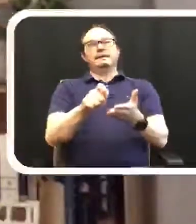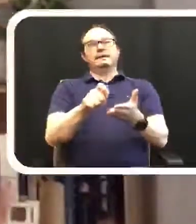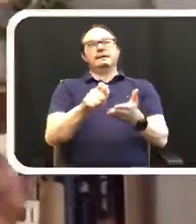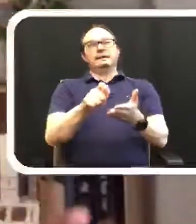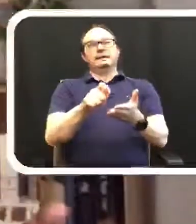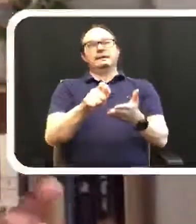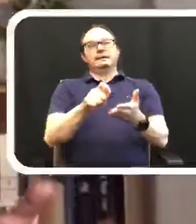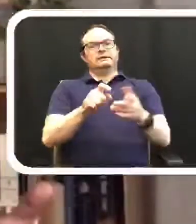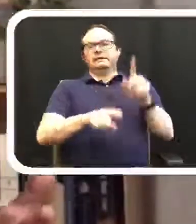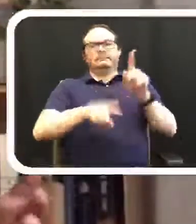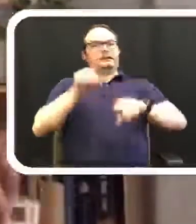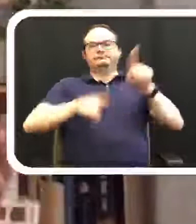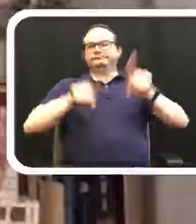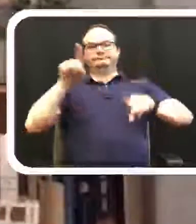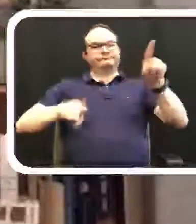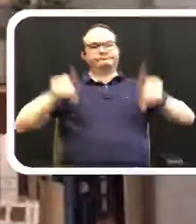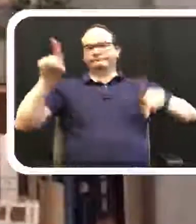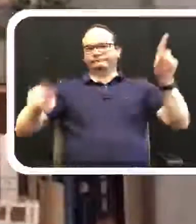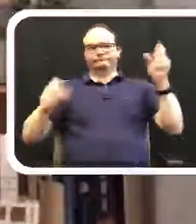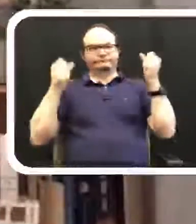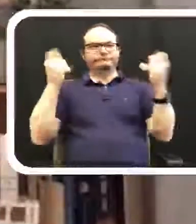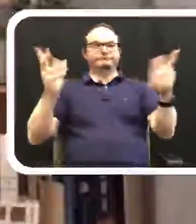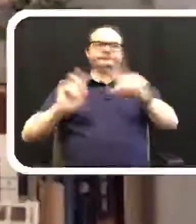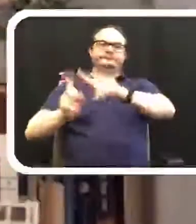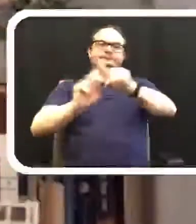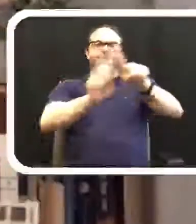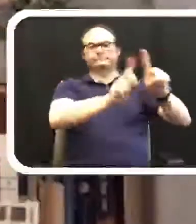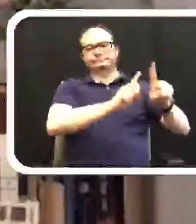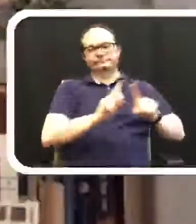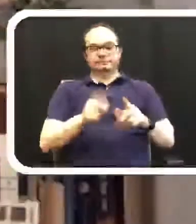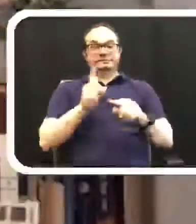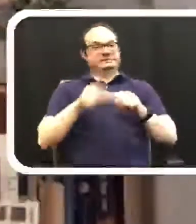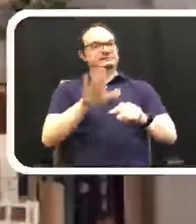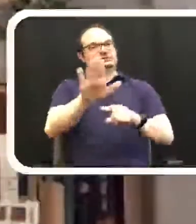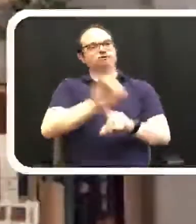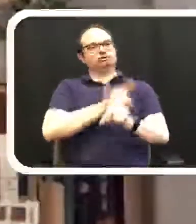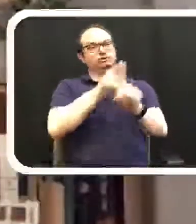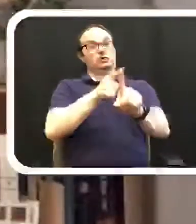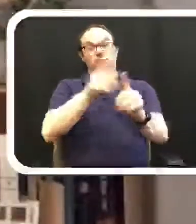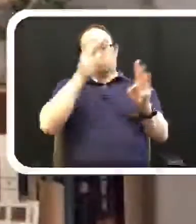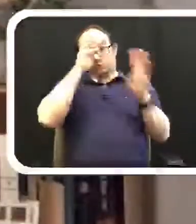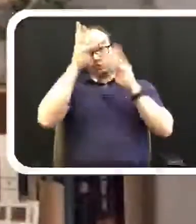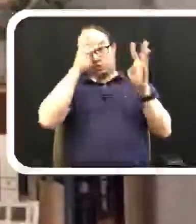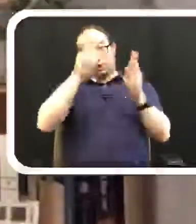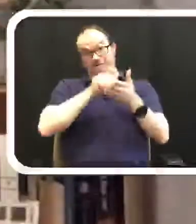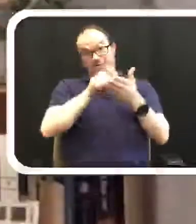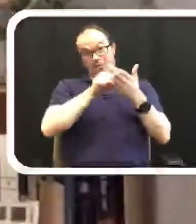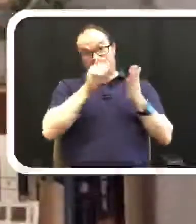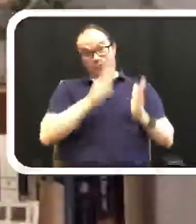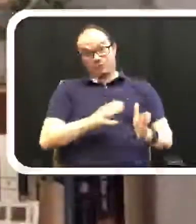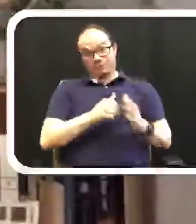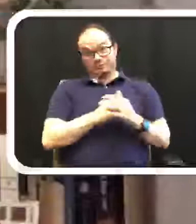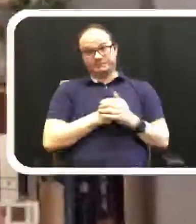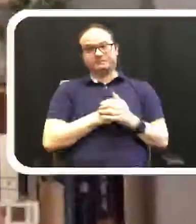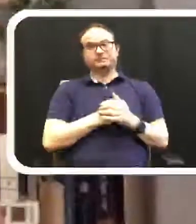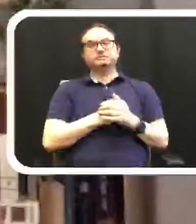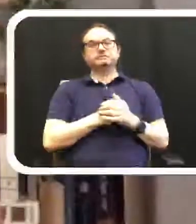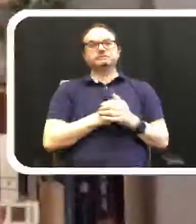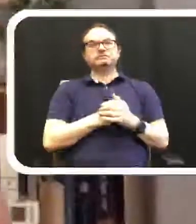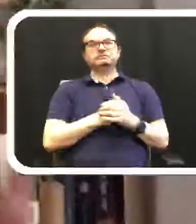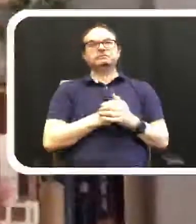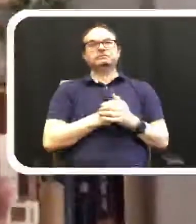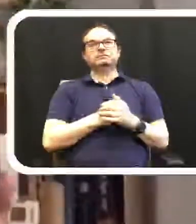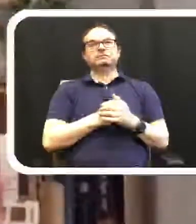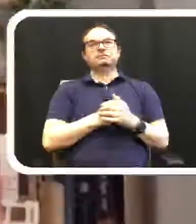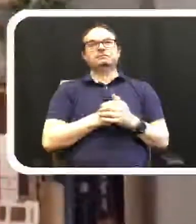be so varied, and it absolutely depends on what your goals are. If you're a creative writer, then you might